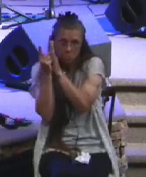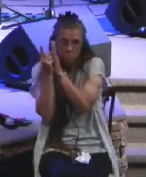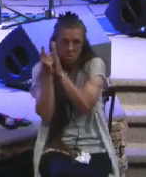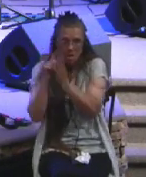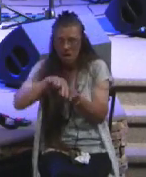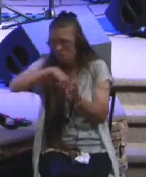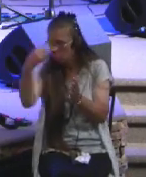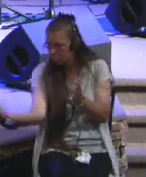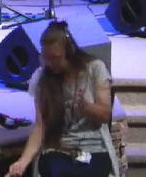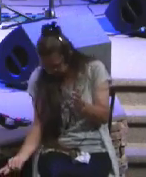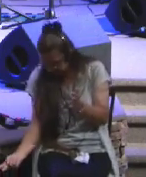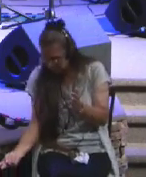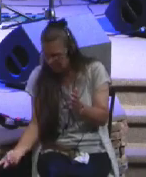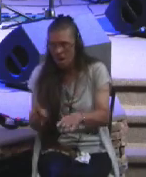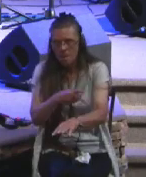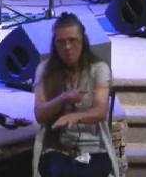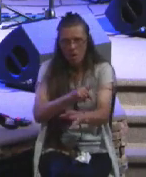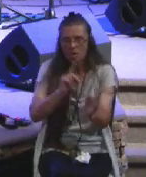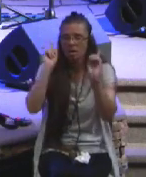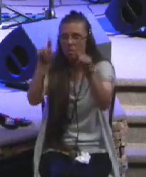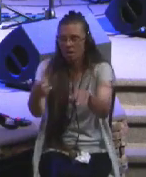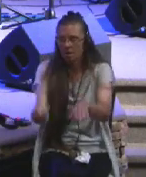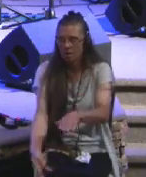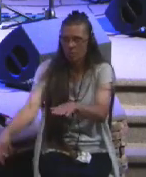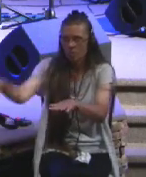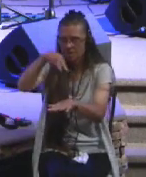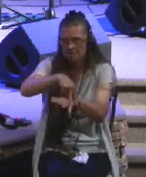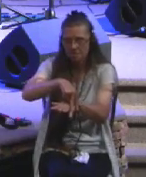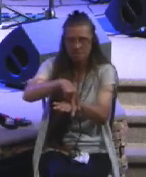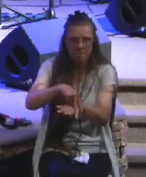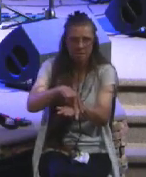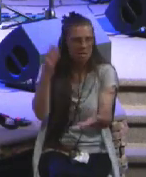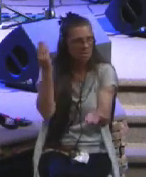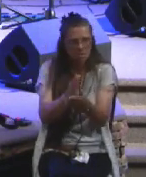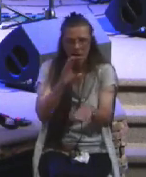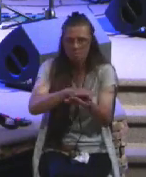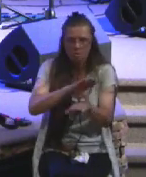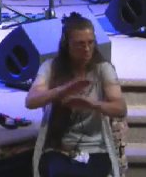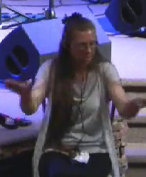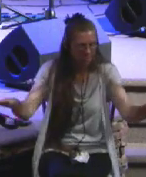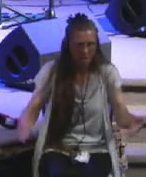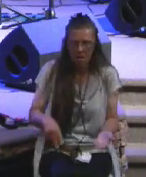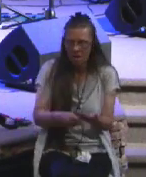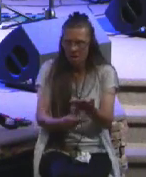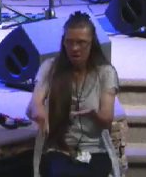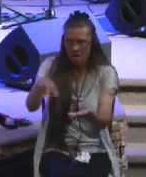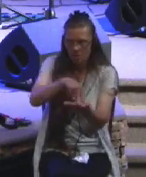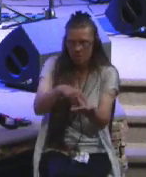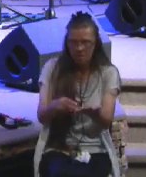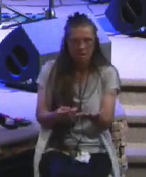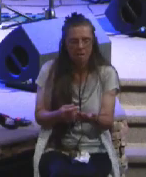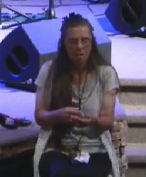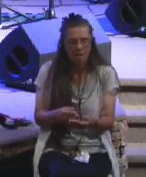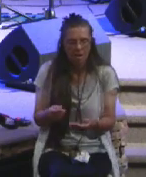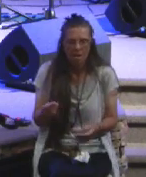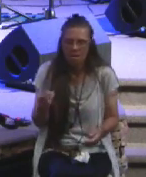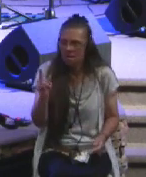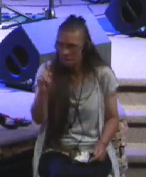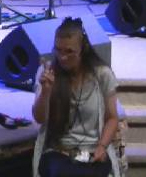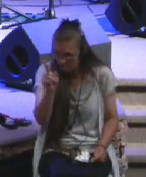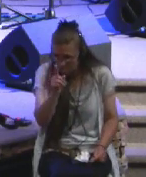building, squashes his head. Paul's got to go down there and raise him from the dead. Stop church and everything. Before you start shaking a finger